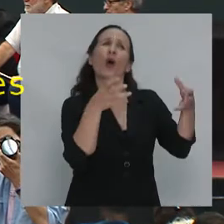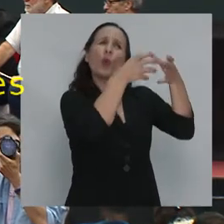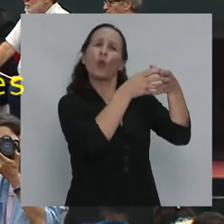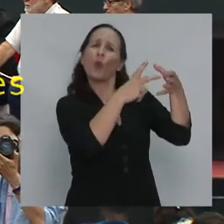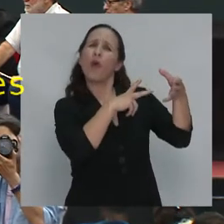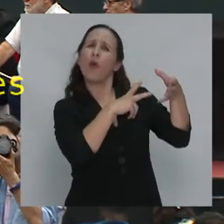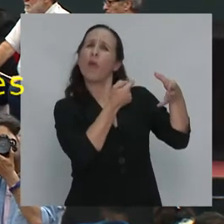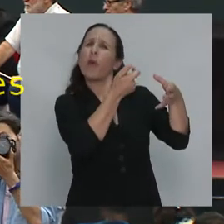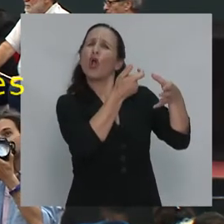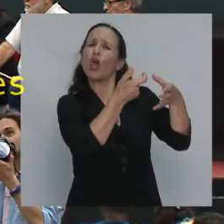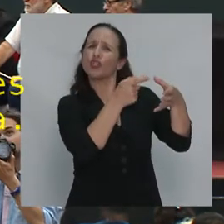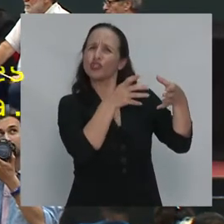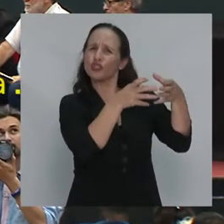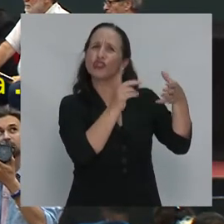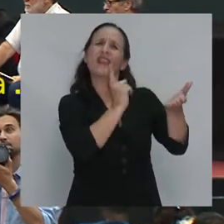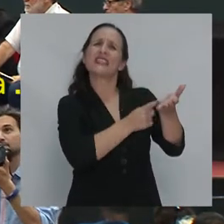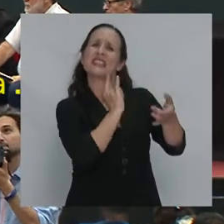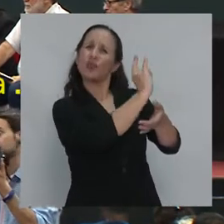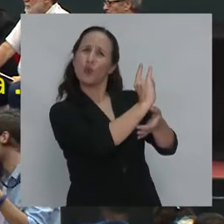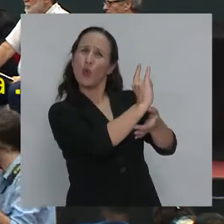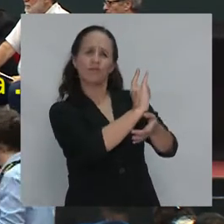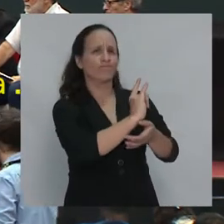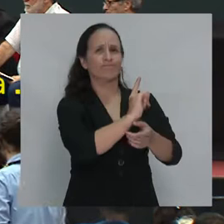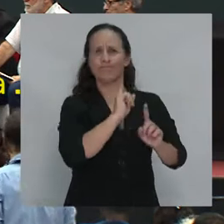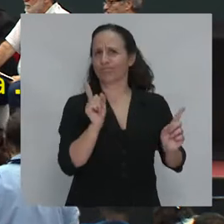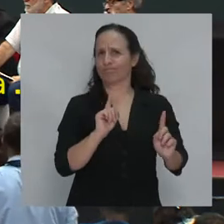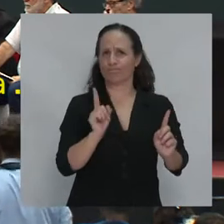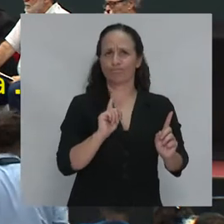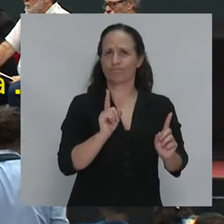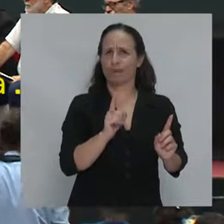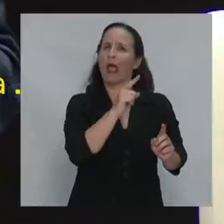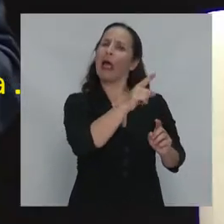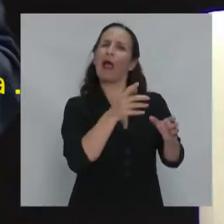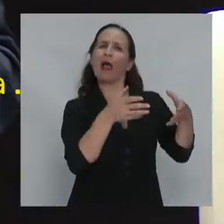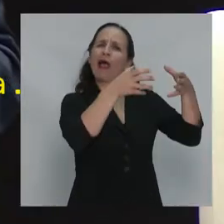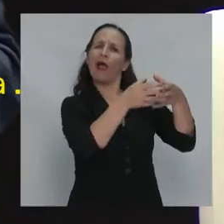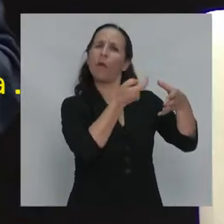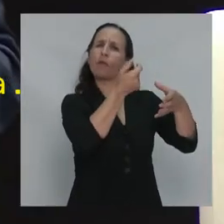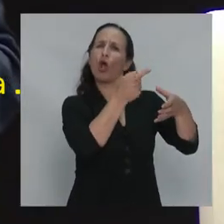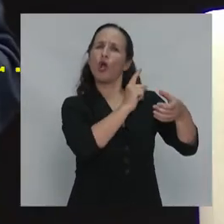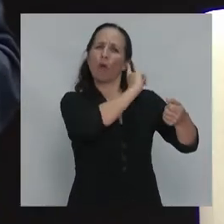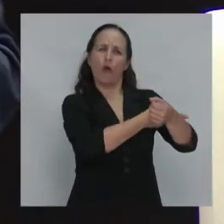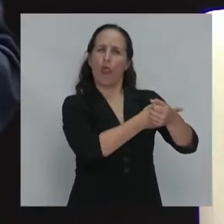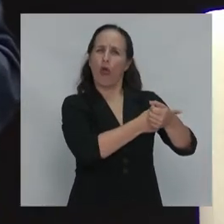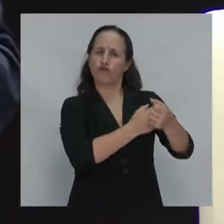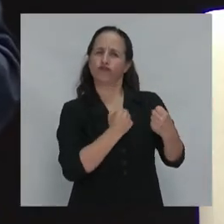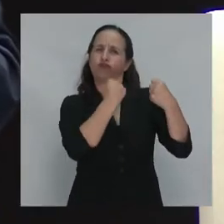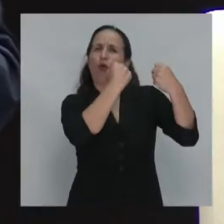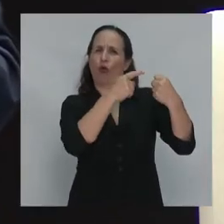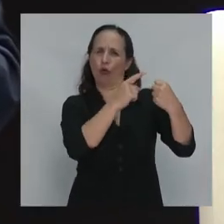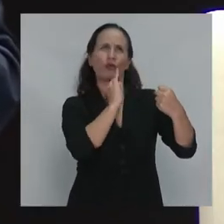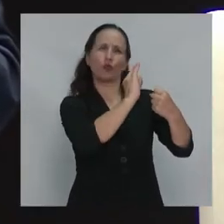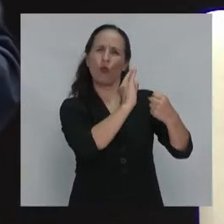unlimited powers of disposition. The question of ownership must be raised,